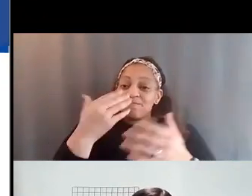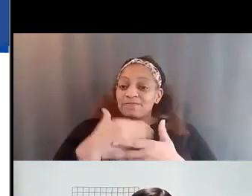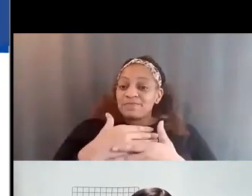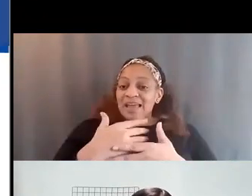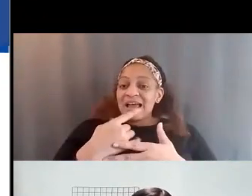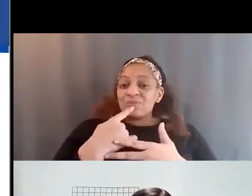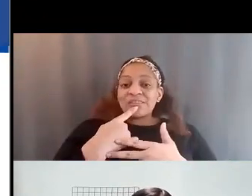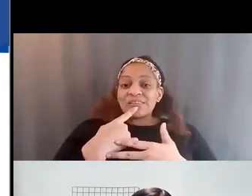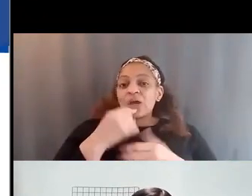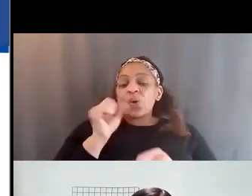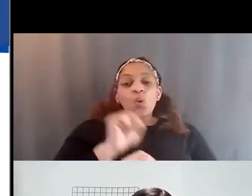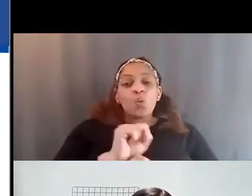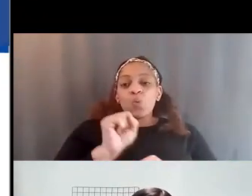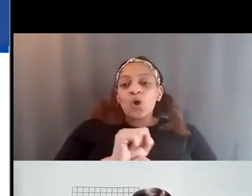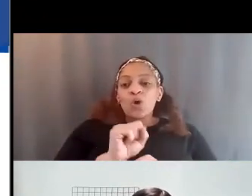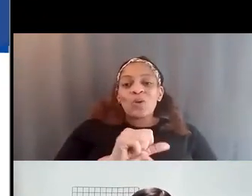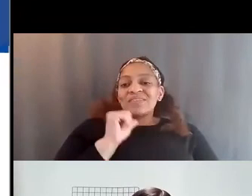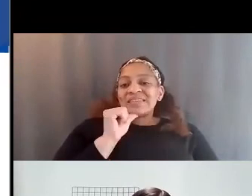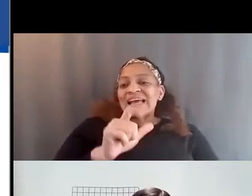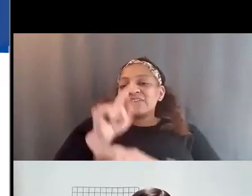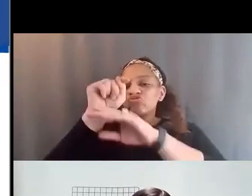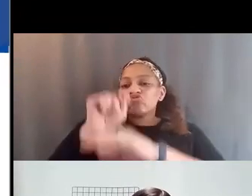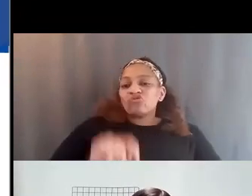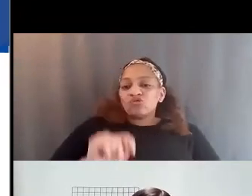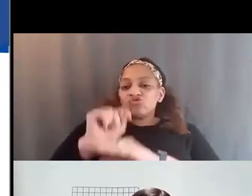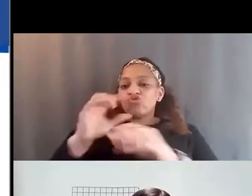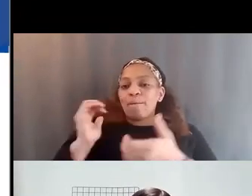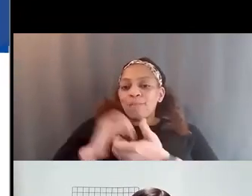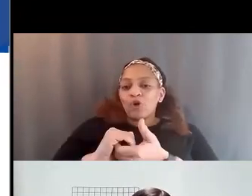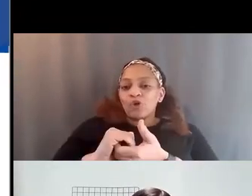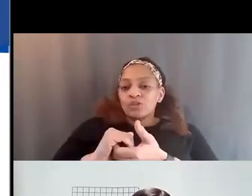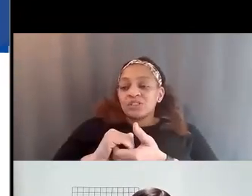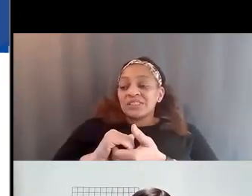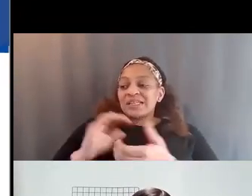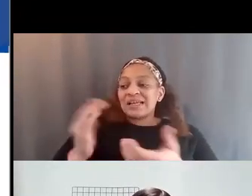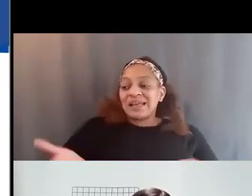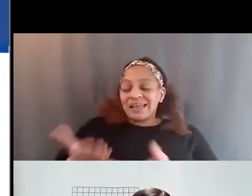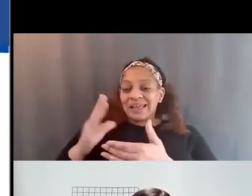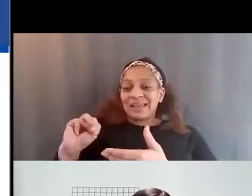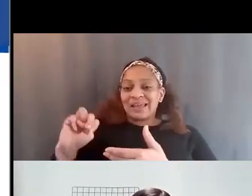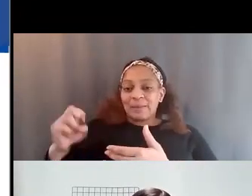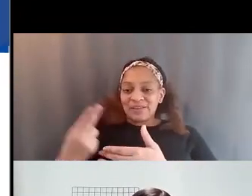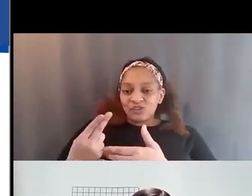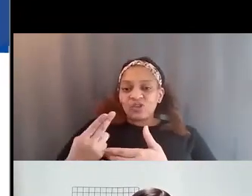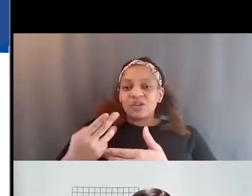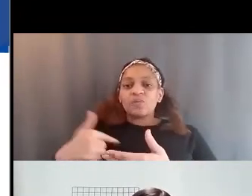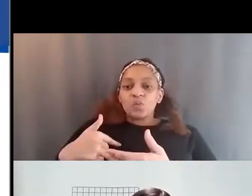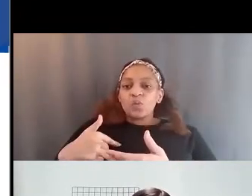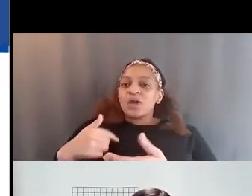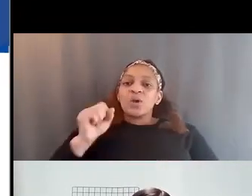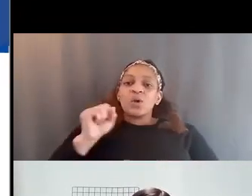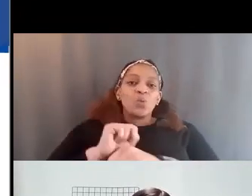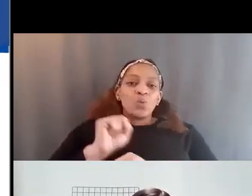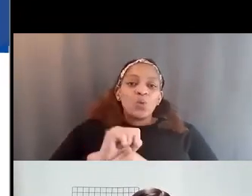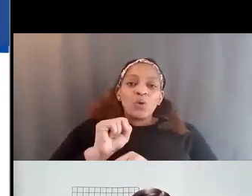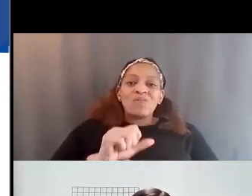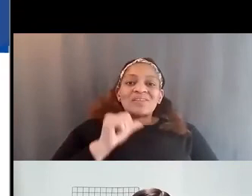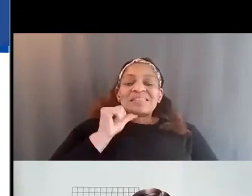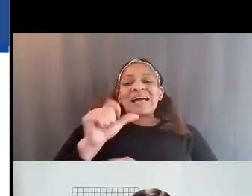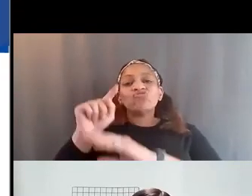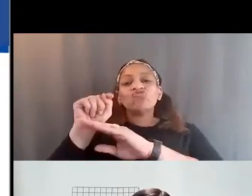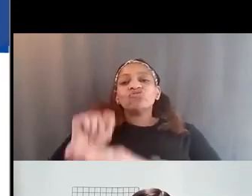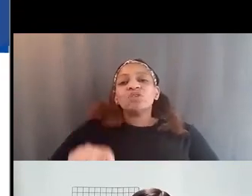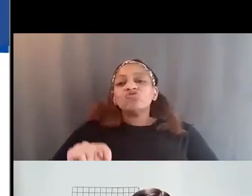work with non-traditional partners. So in Michigan, we had done a lot of advocacy for a long time, but kind of had